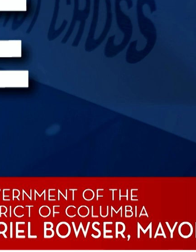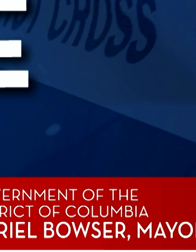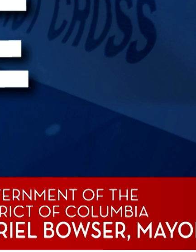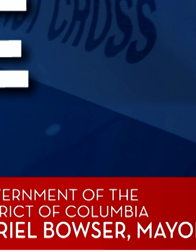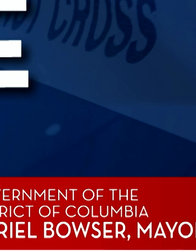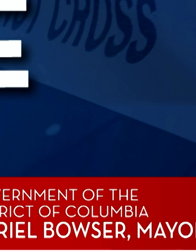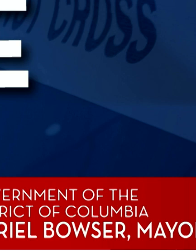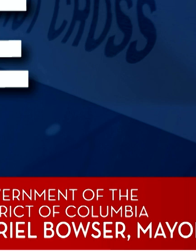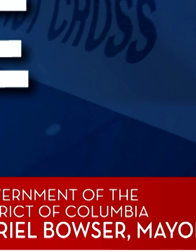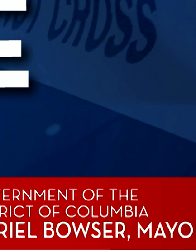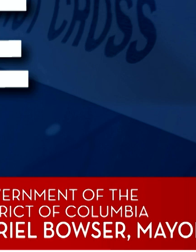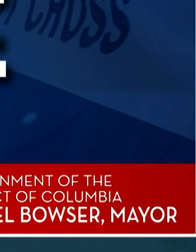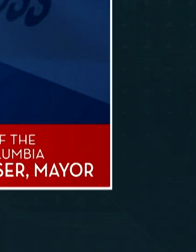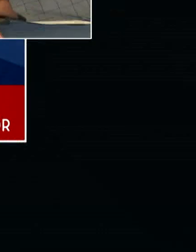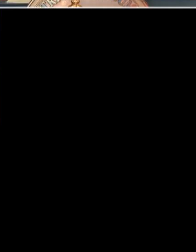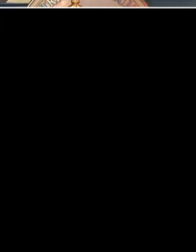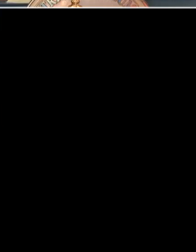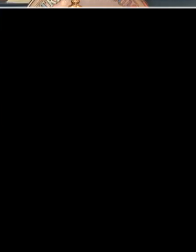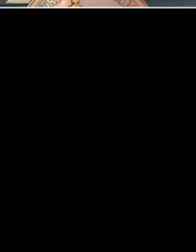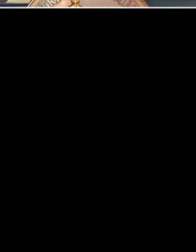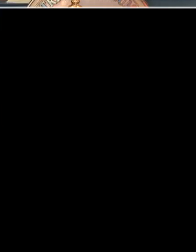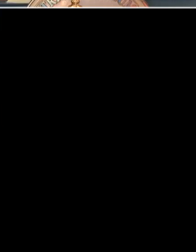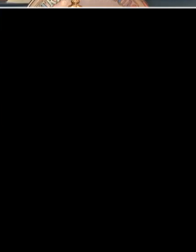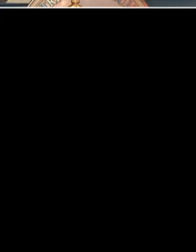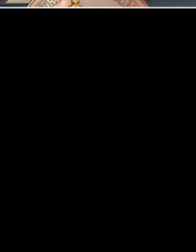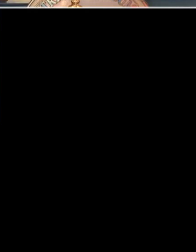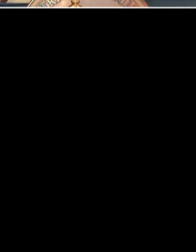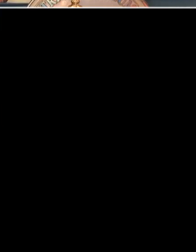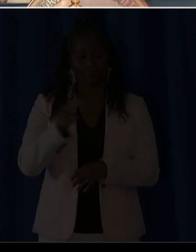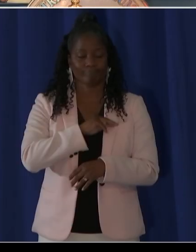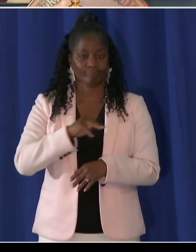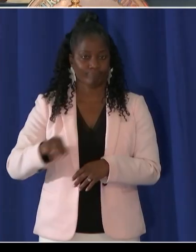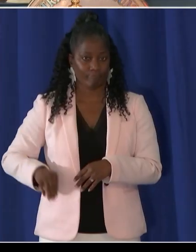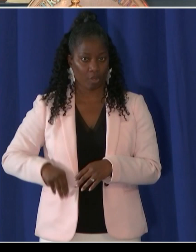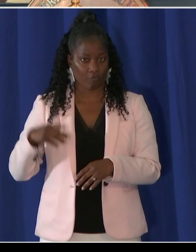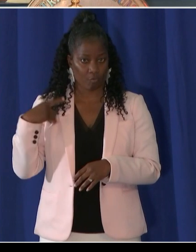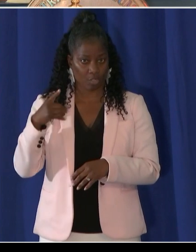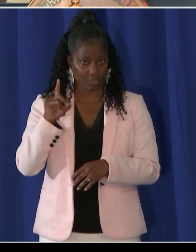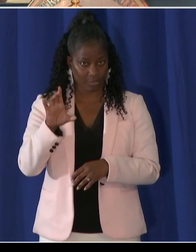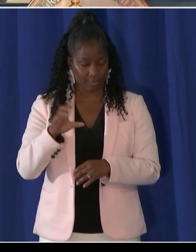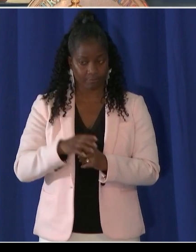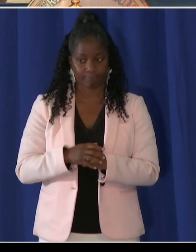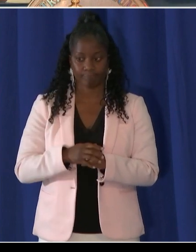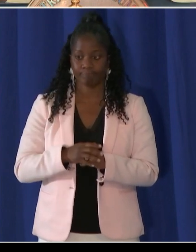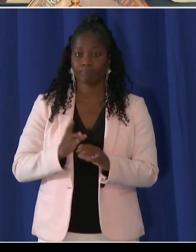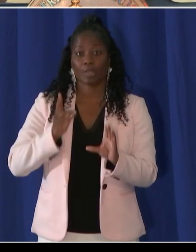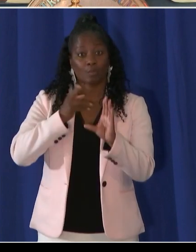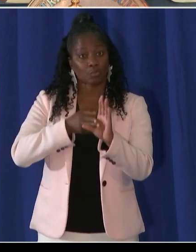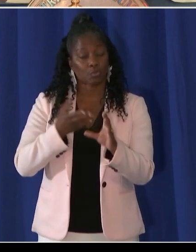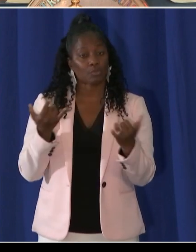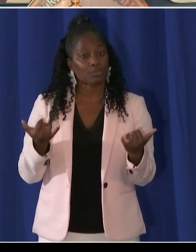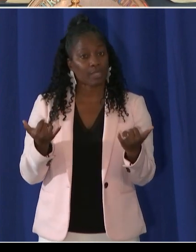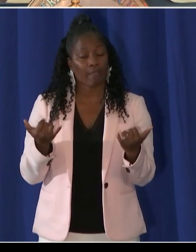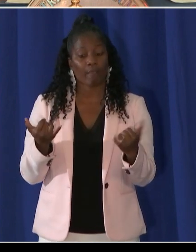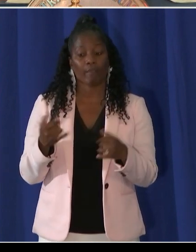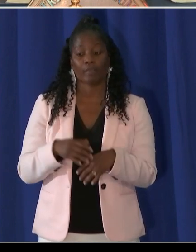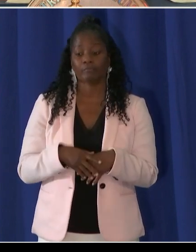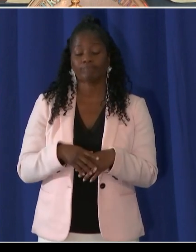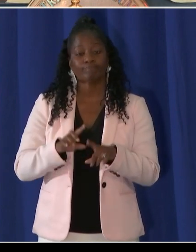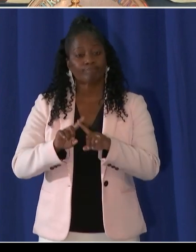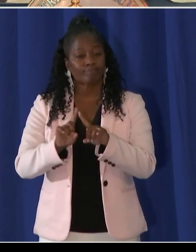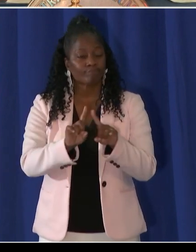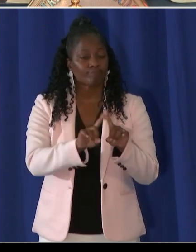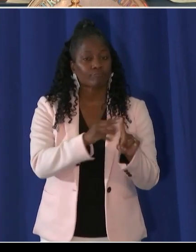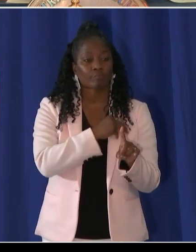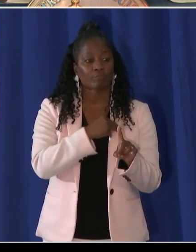Good afternoon. I'm Muriel Bowser. I'm the mayor of Washington, D.C. I am joined today by members